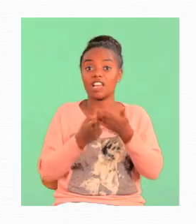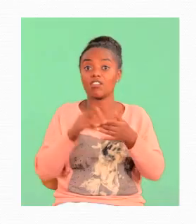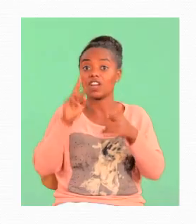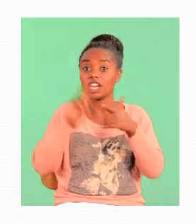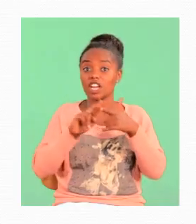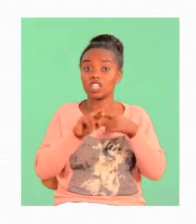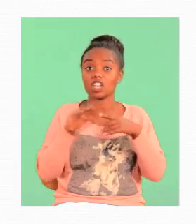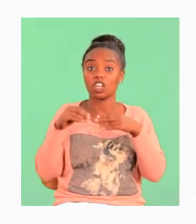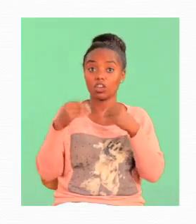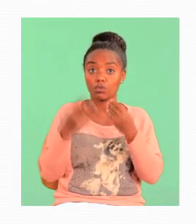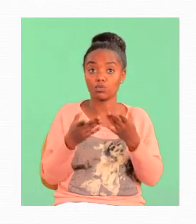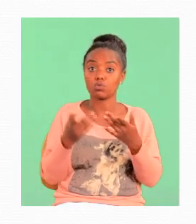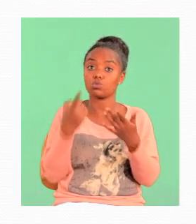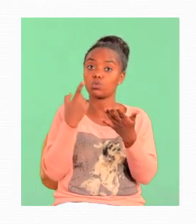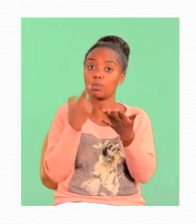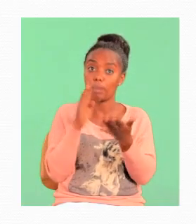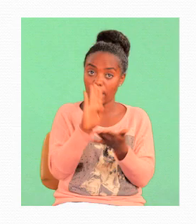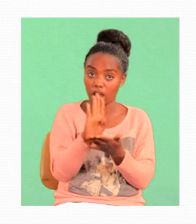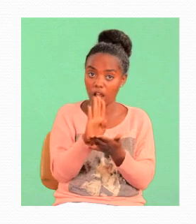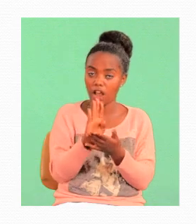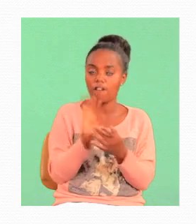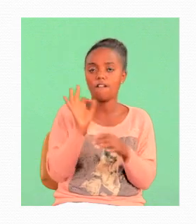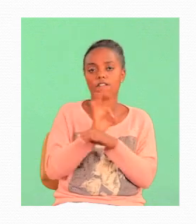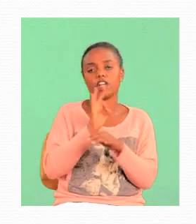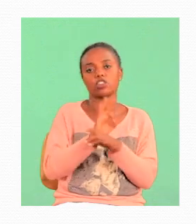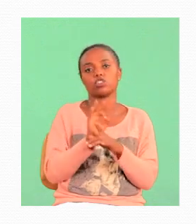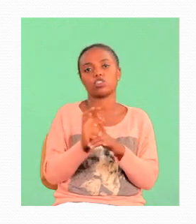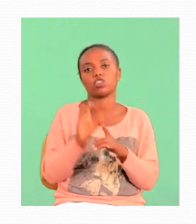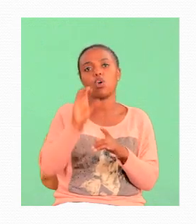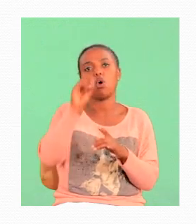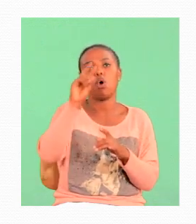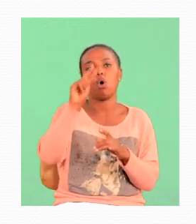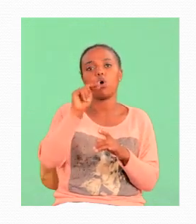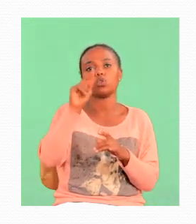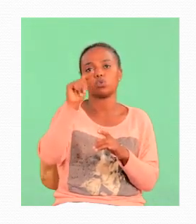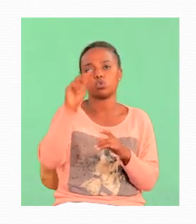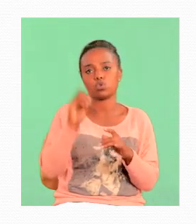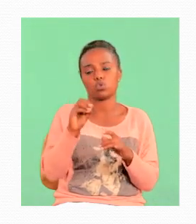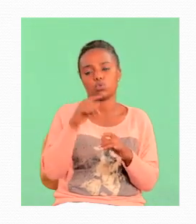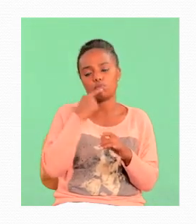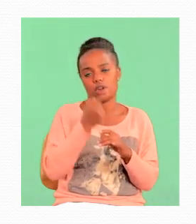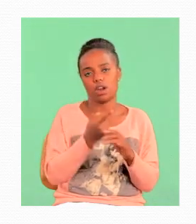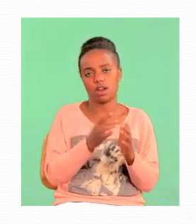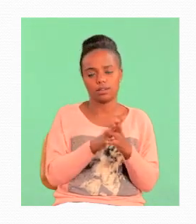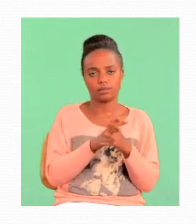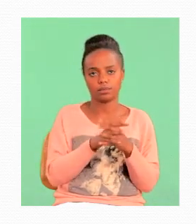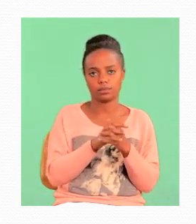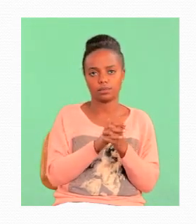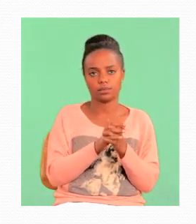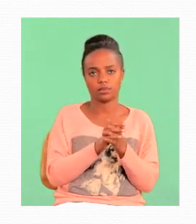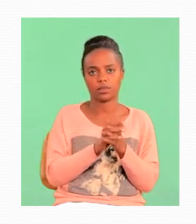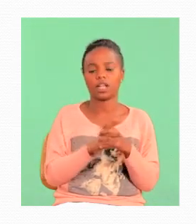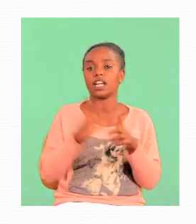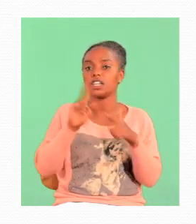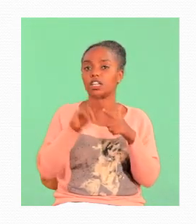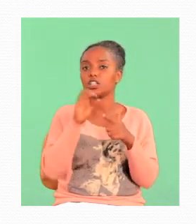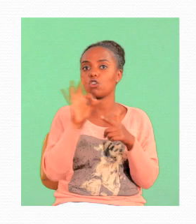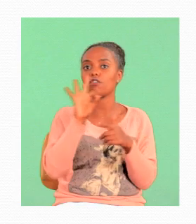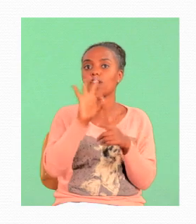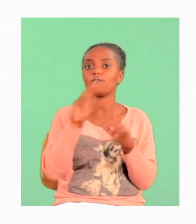one, the function will be one-to-one, otherwise not. So the range of f of